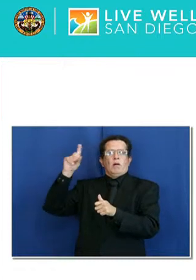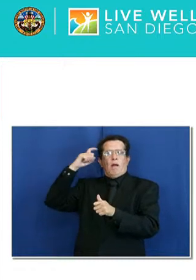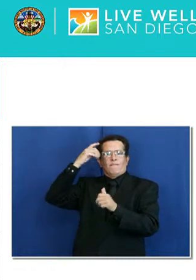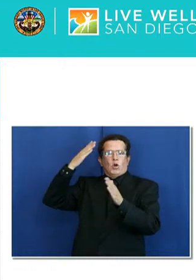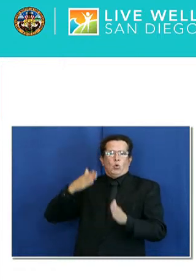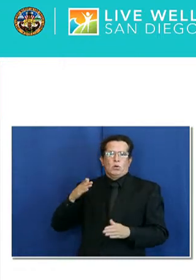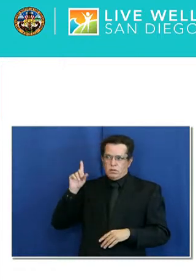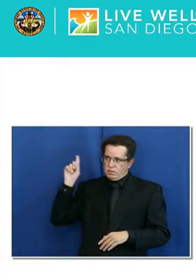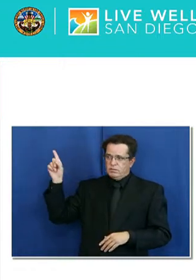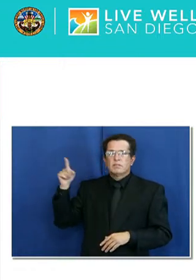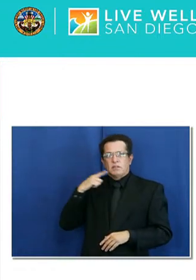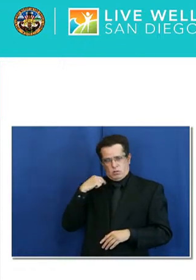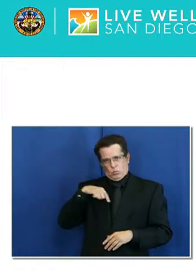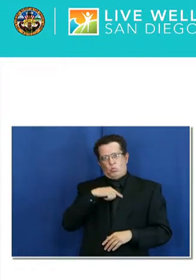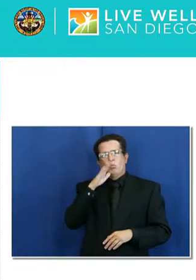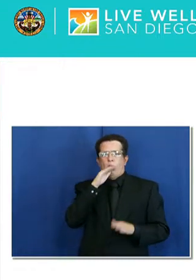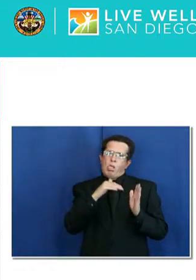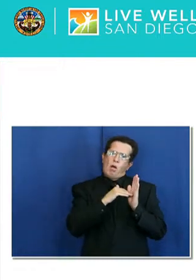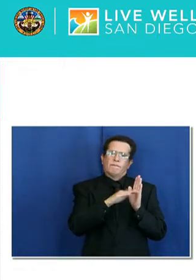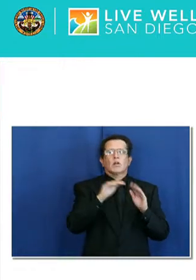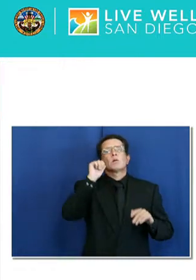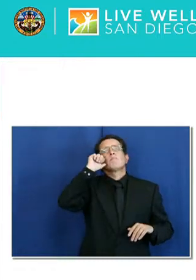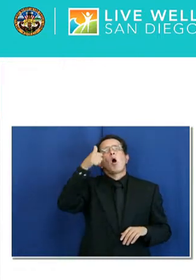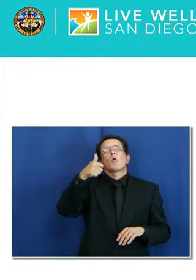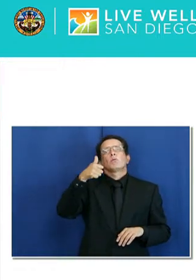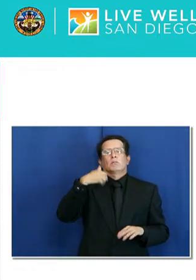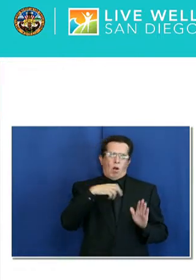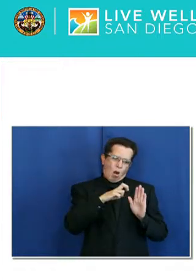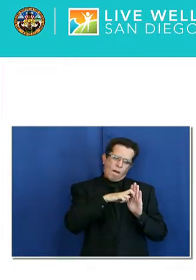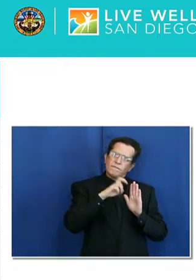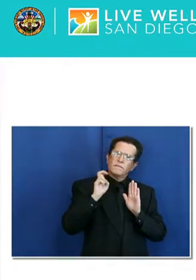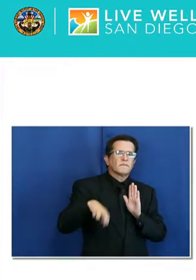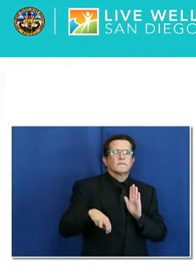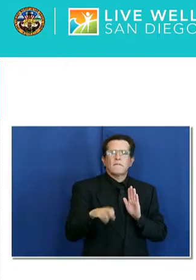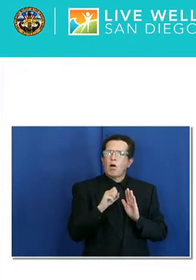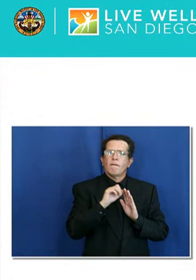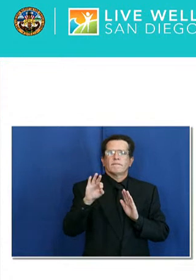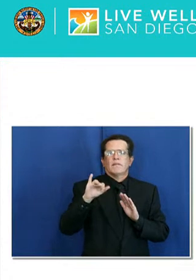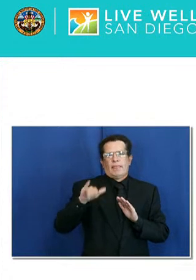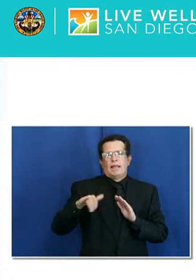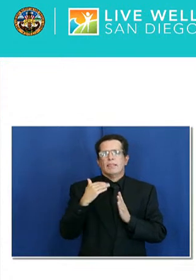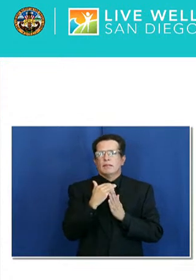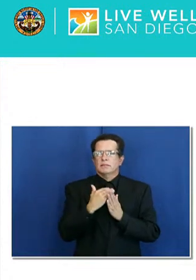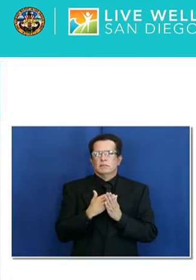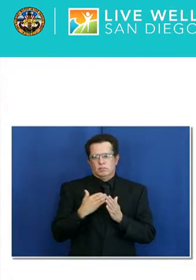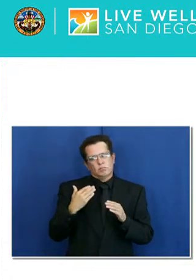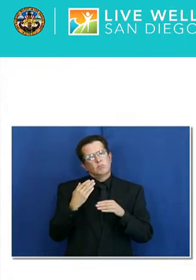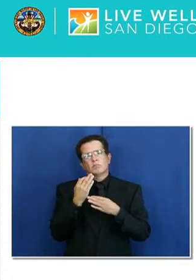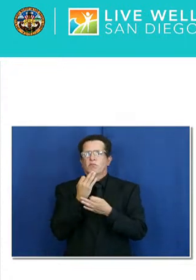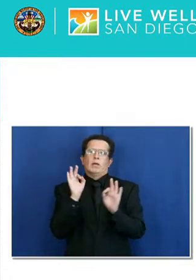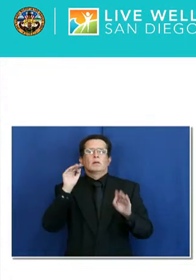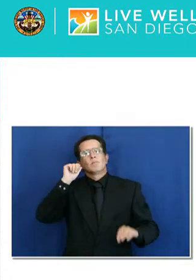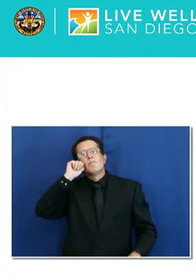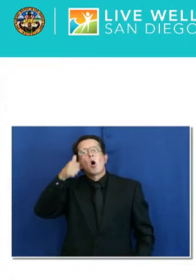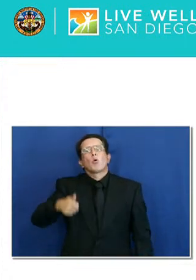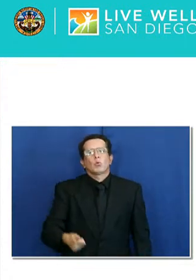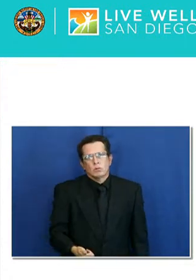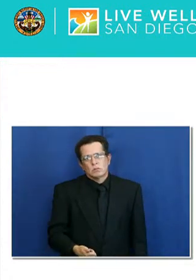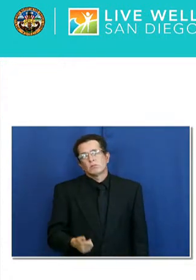we would come off the list tomorrow. Now, what I'd like to share with you is just